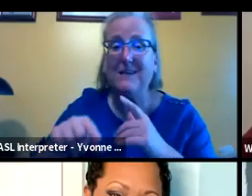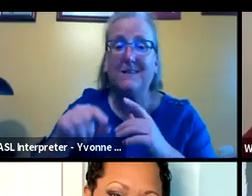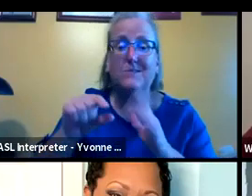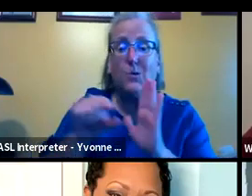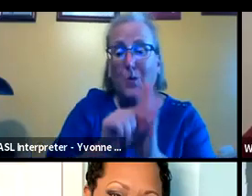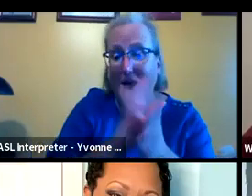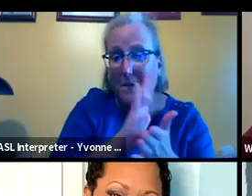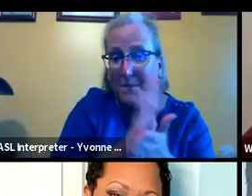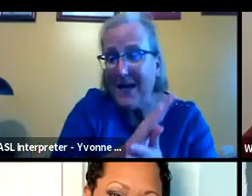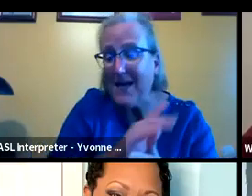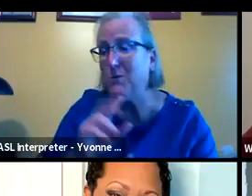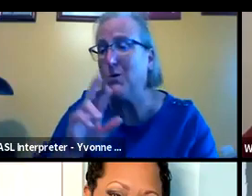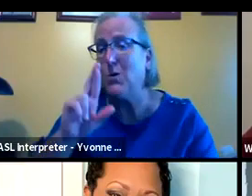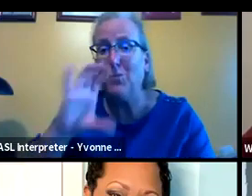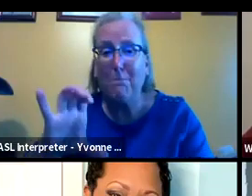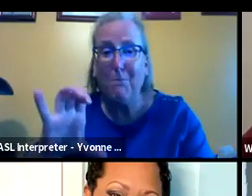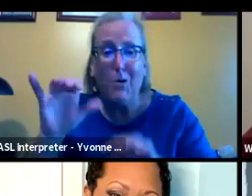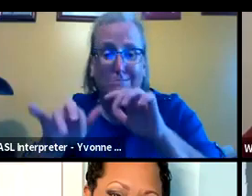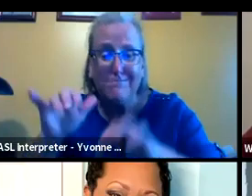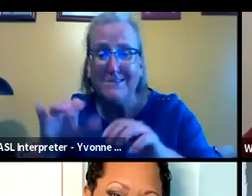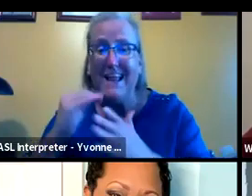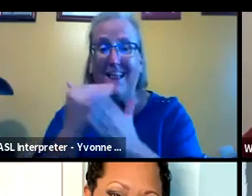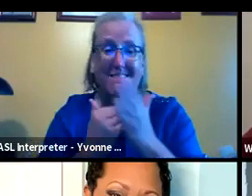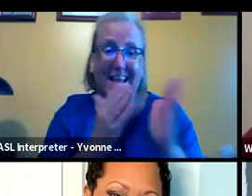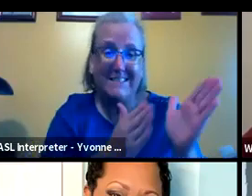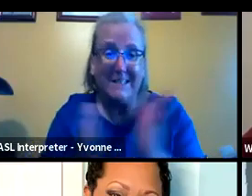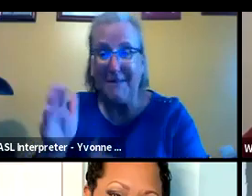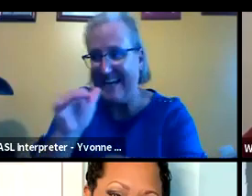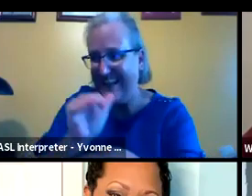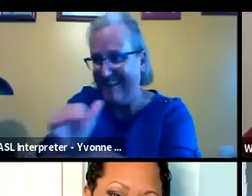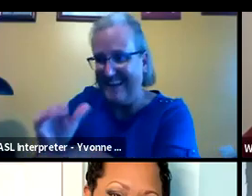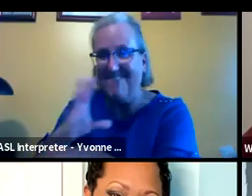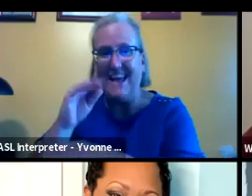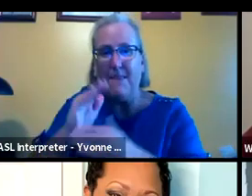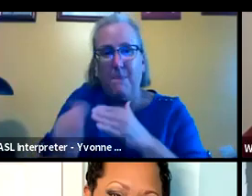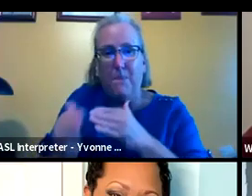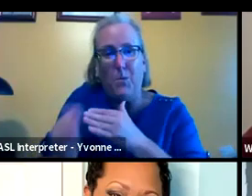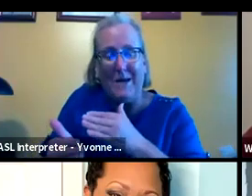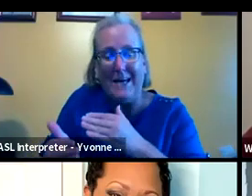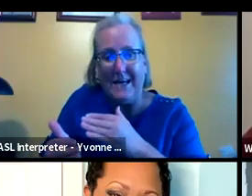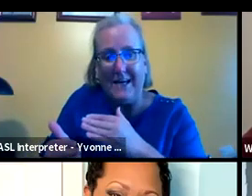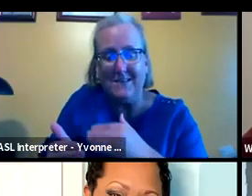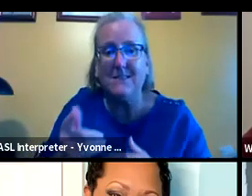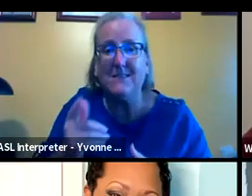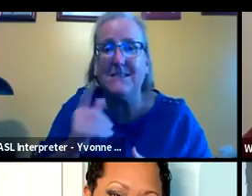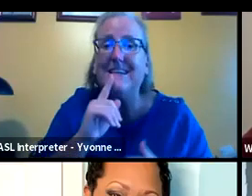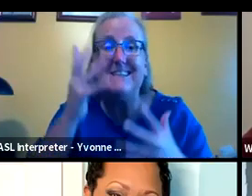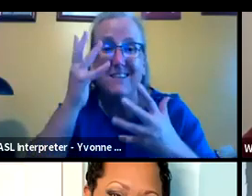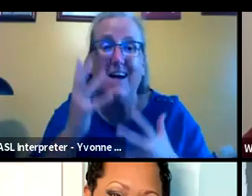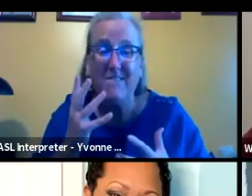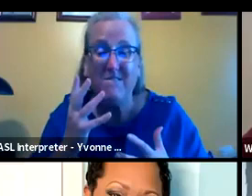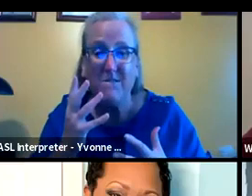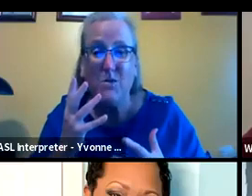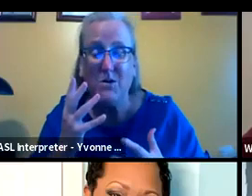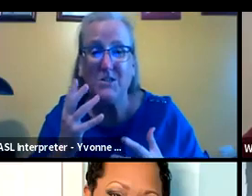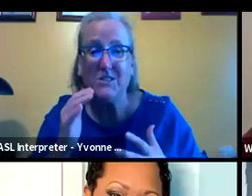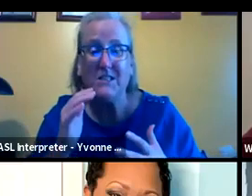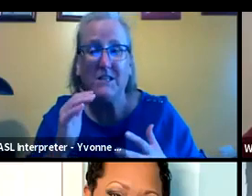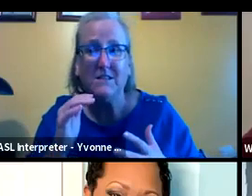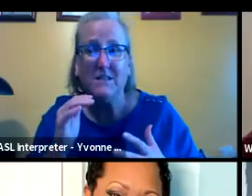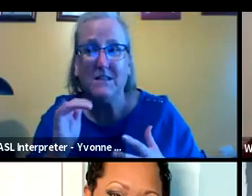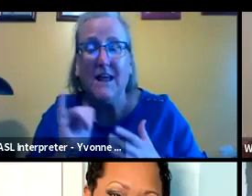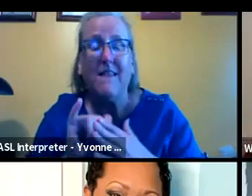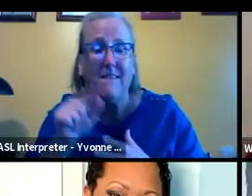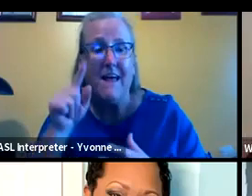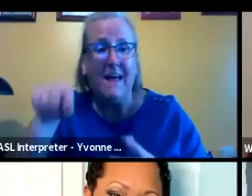papers, entering report cards, and lesson planning in the evenings and on weekends. It is unfortunate that, despite teachers putting in